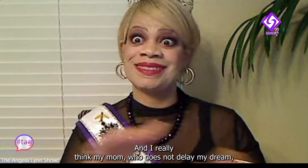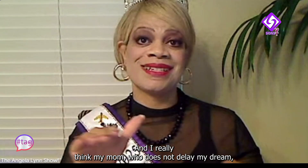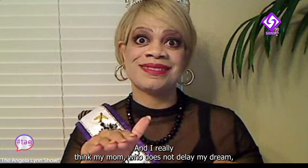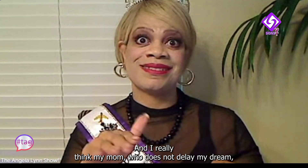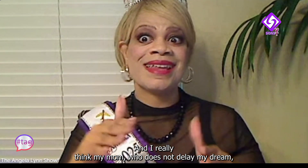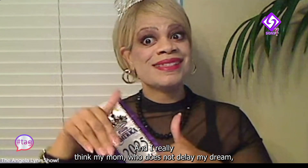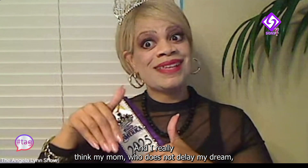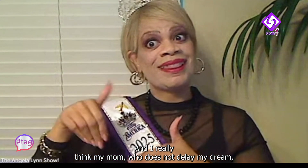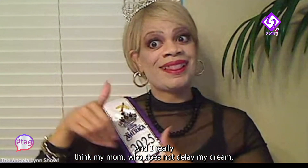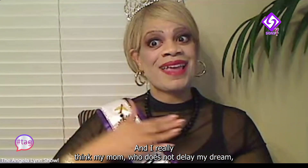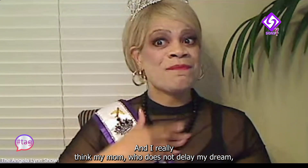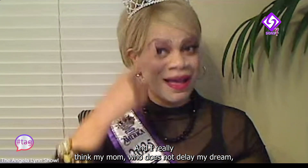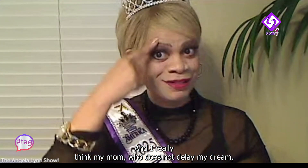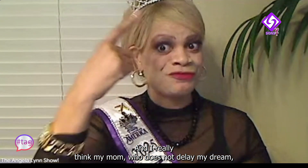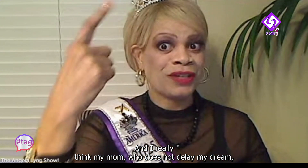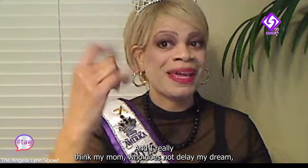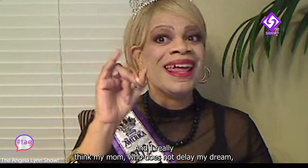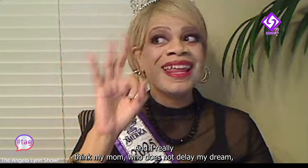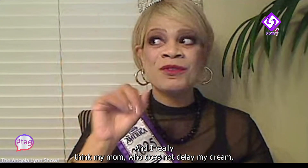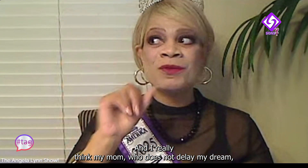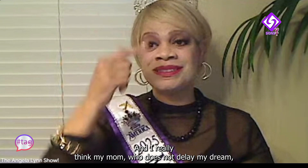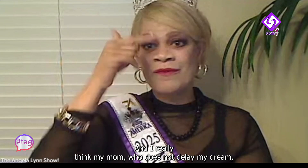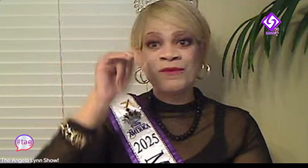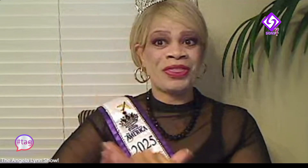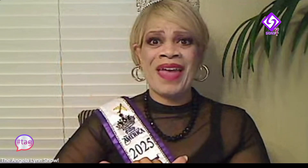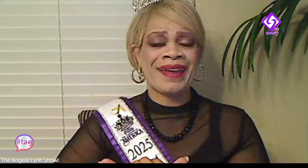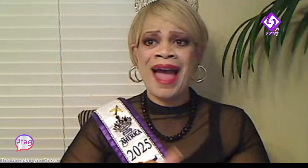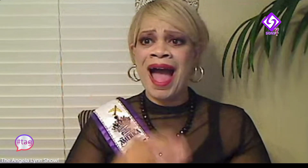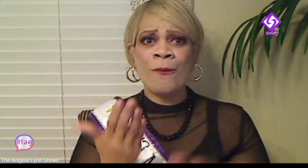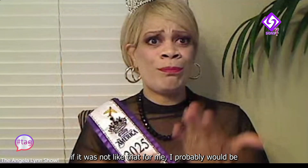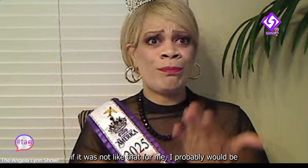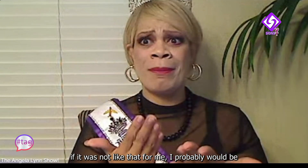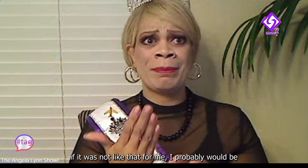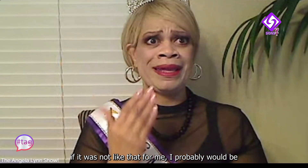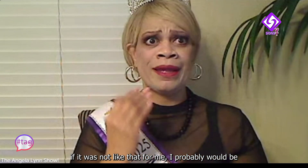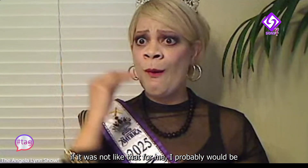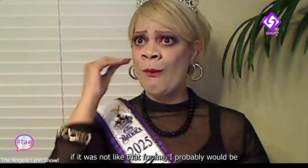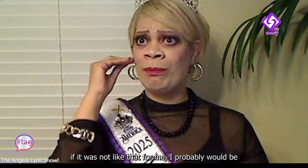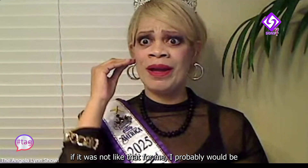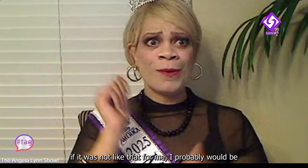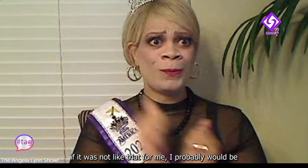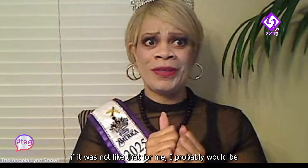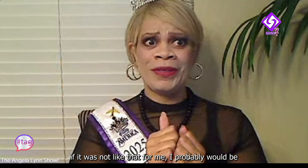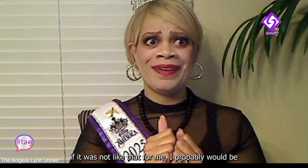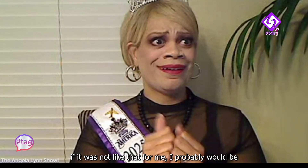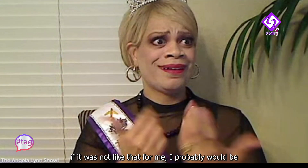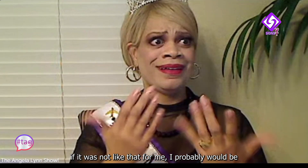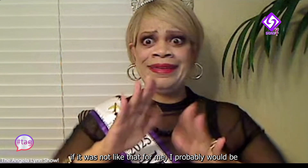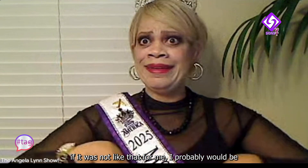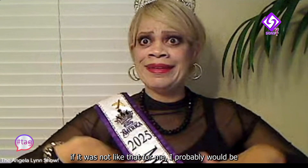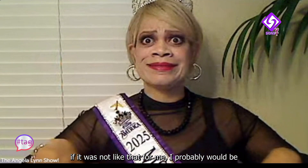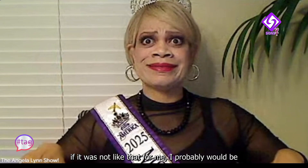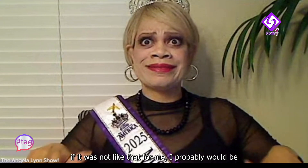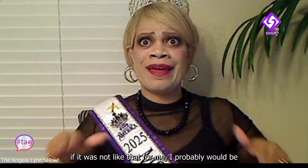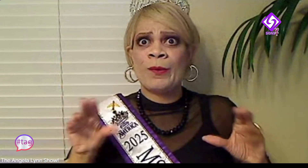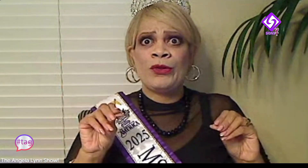And I really thank my mom who does not delay my dream. If it was not like that for me, I